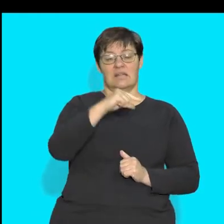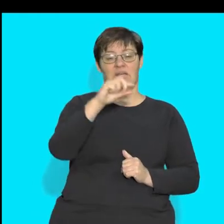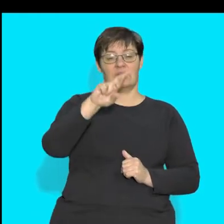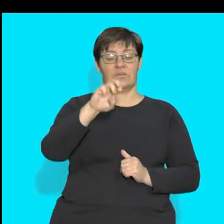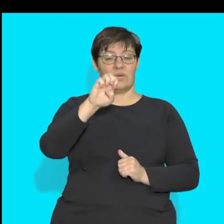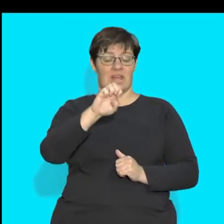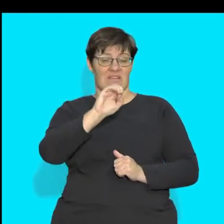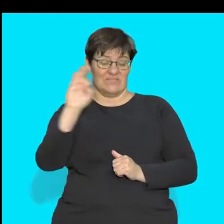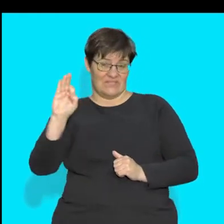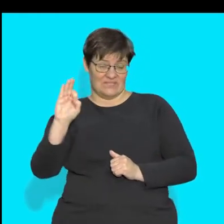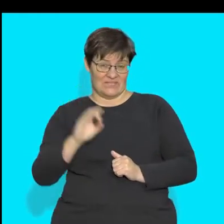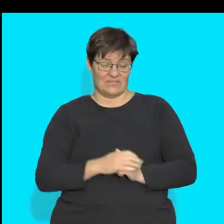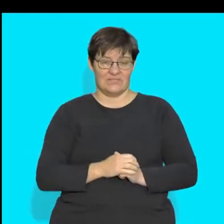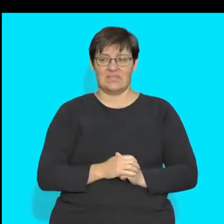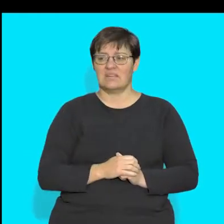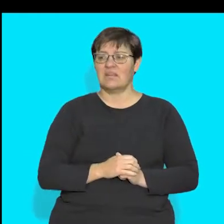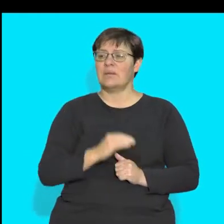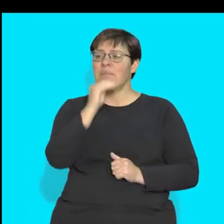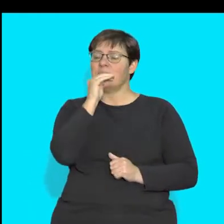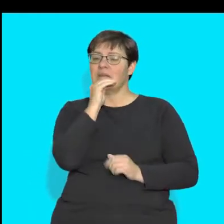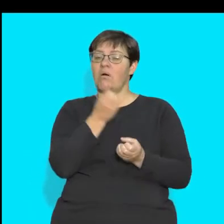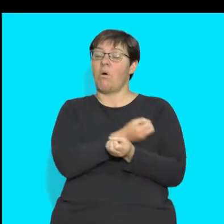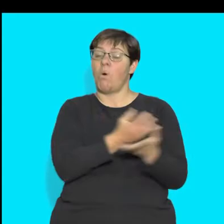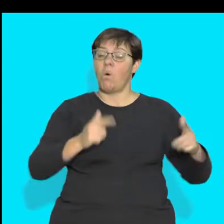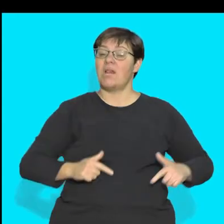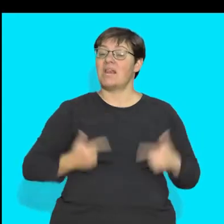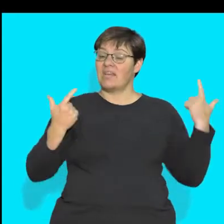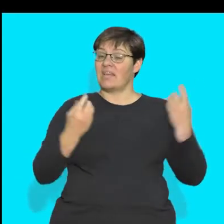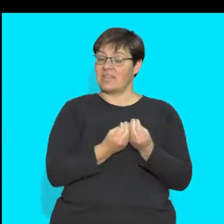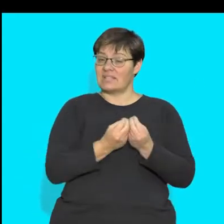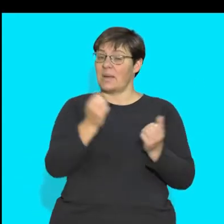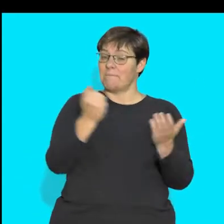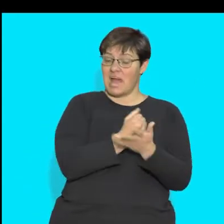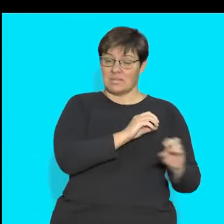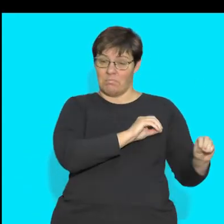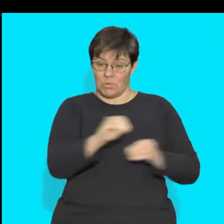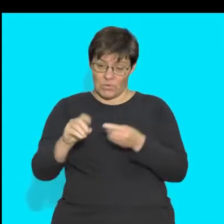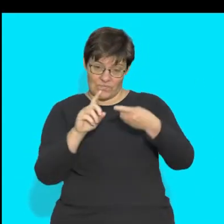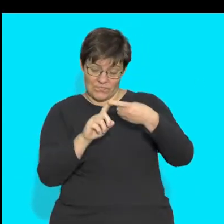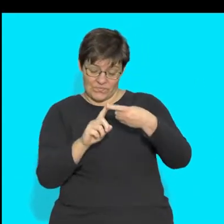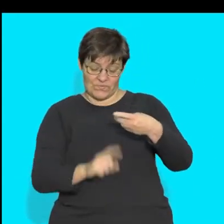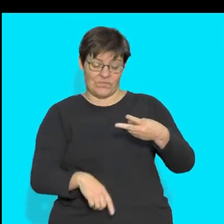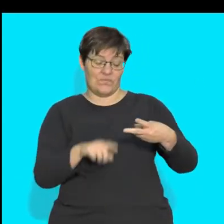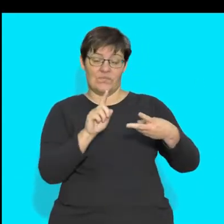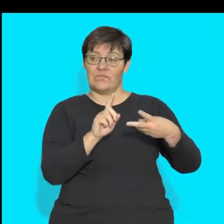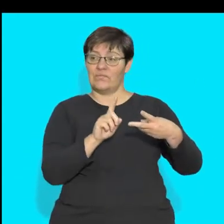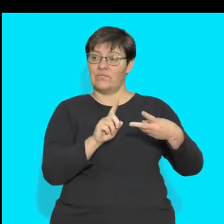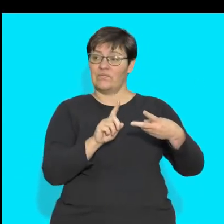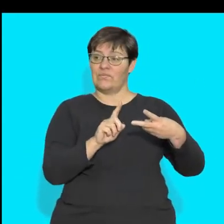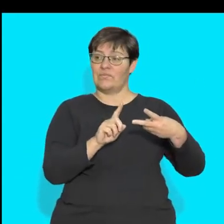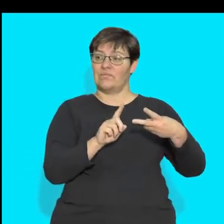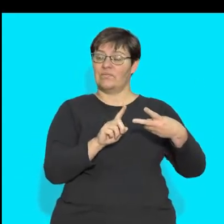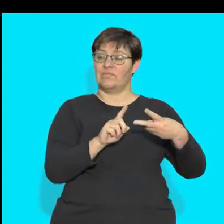some people say Gren, right? And here it means that all living things must be able to move,